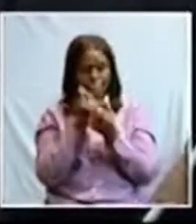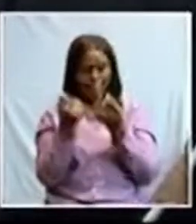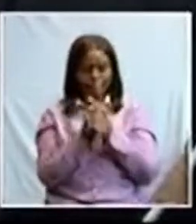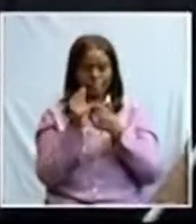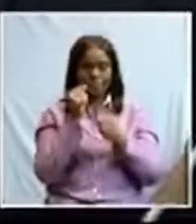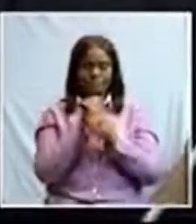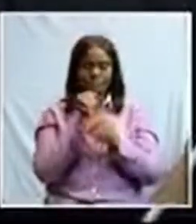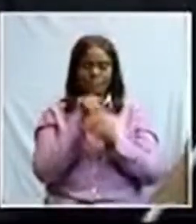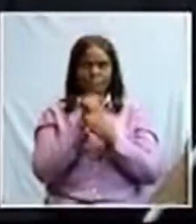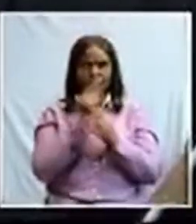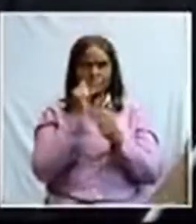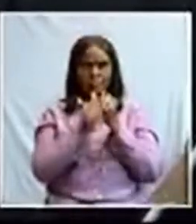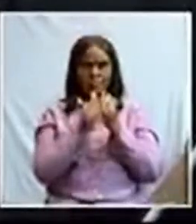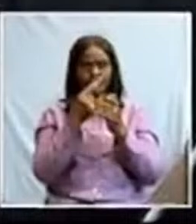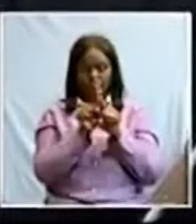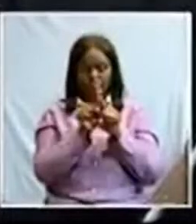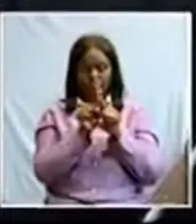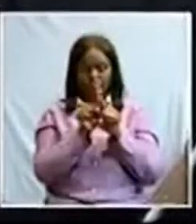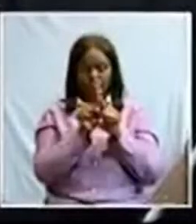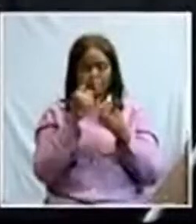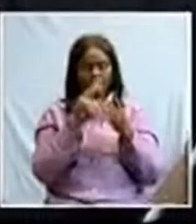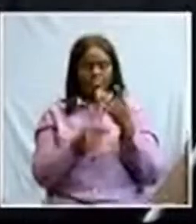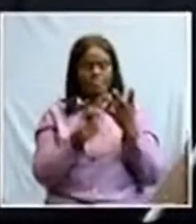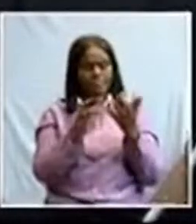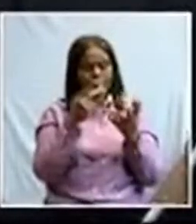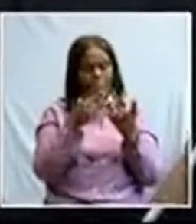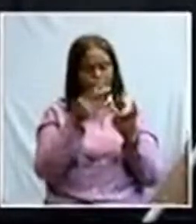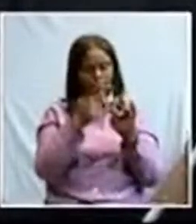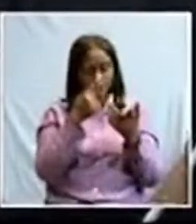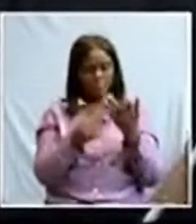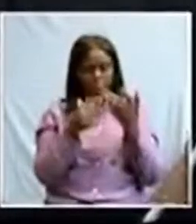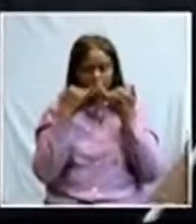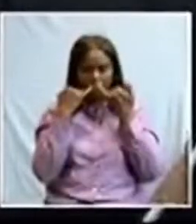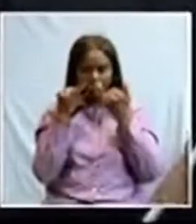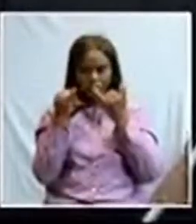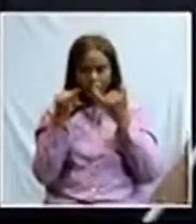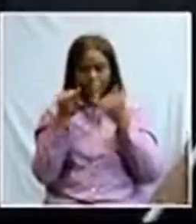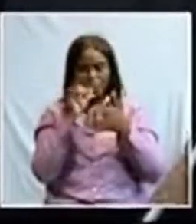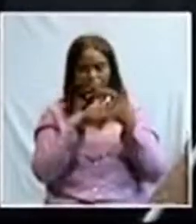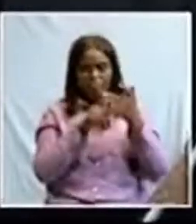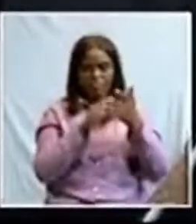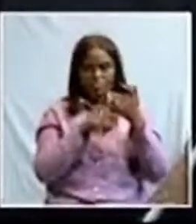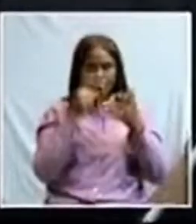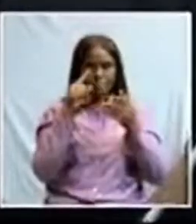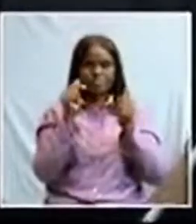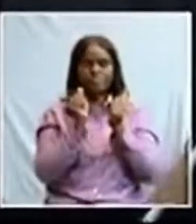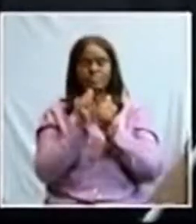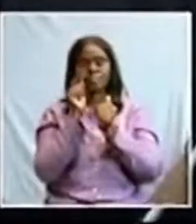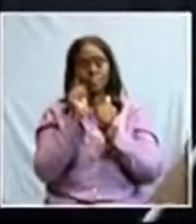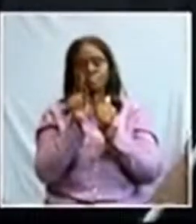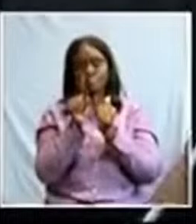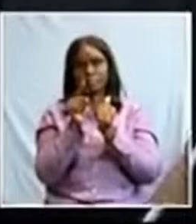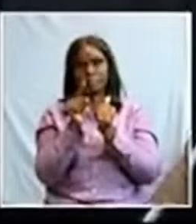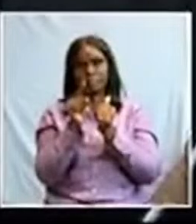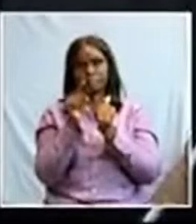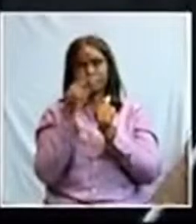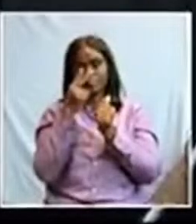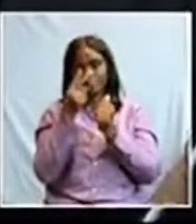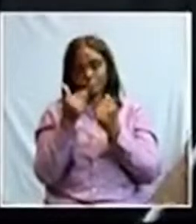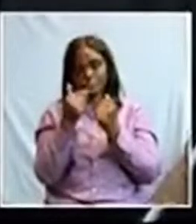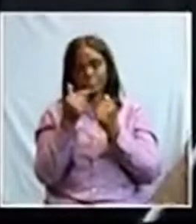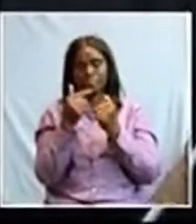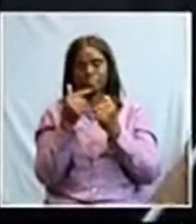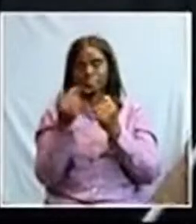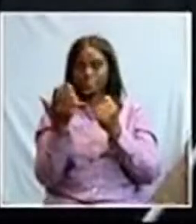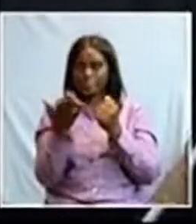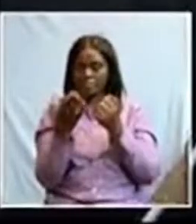because so priorities, what it informs the pricing. For with it, you can see now the